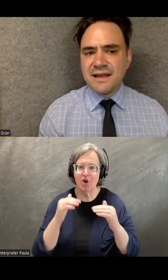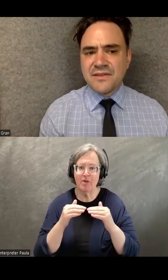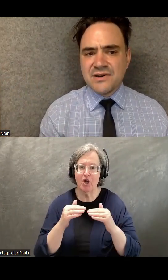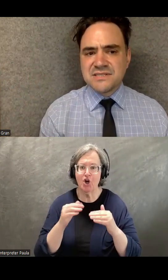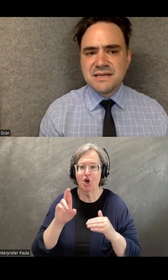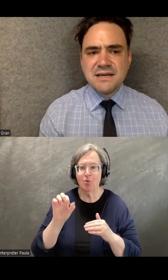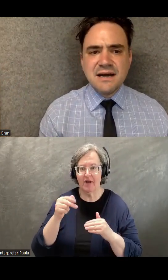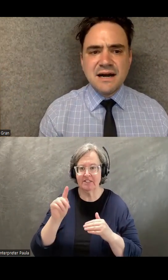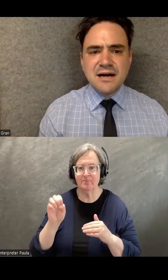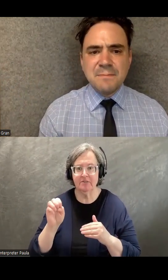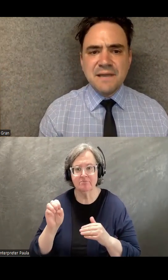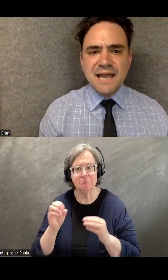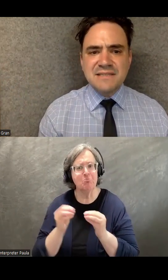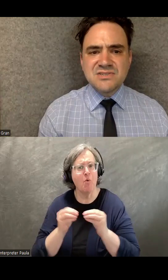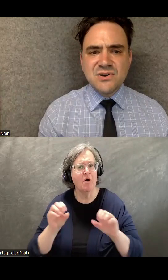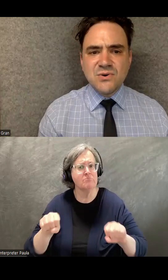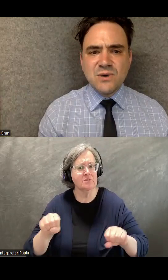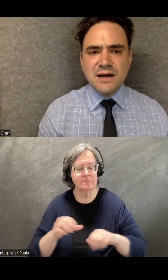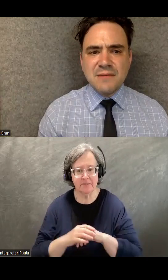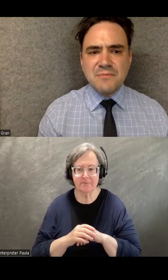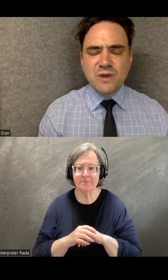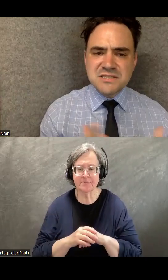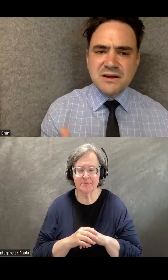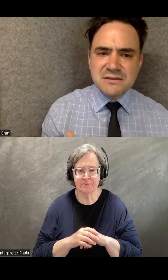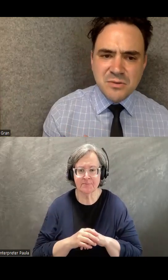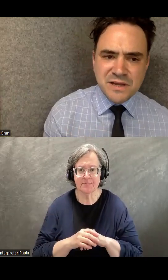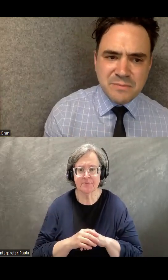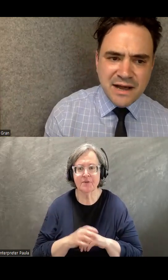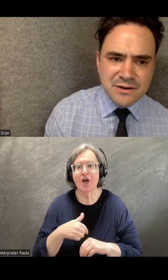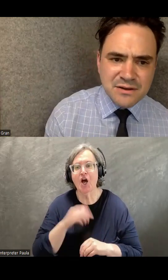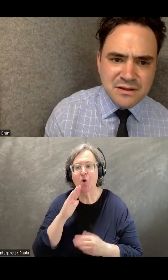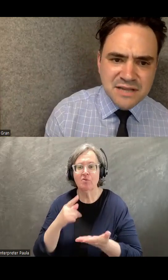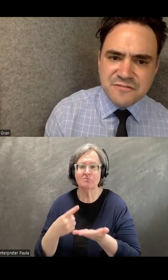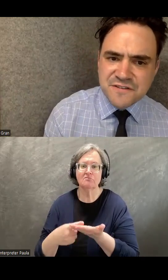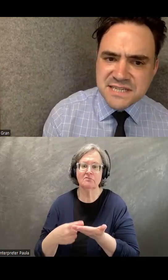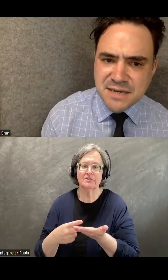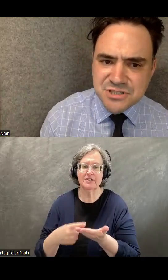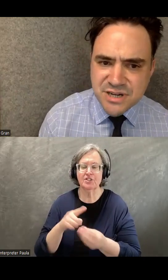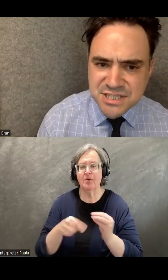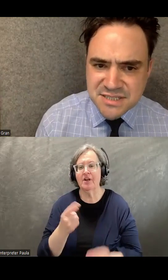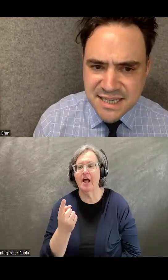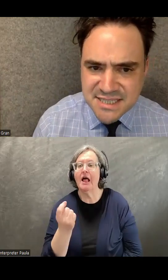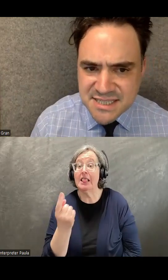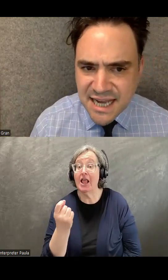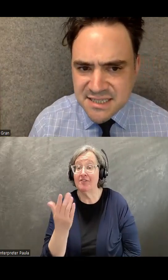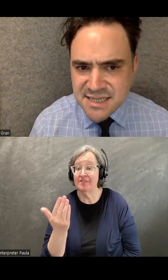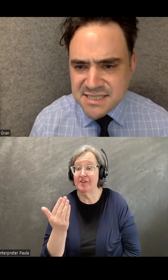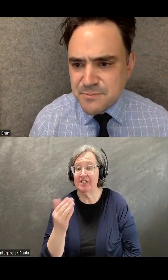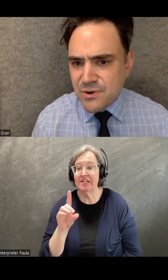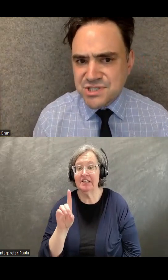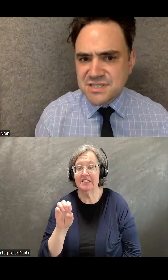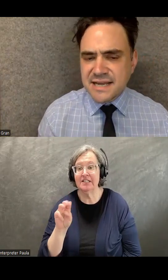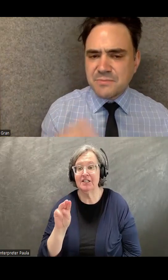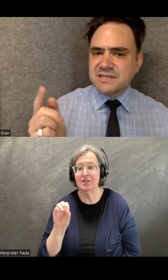higher in those. And so we're going to talk a little bit about 1115 demonstrations, and that's designed to